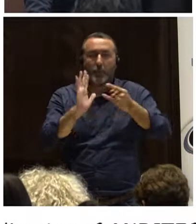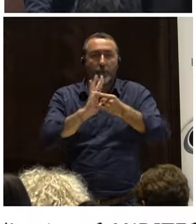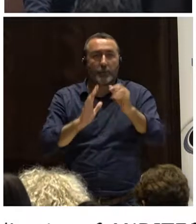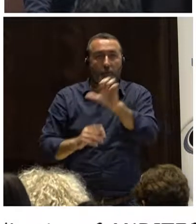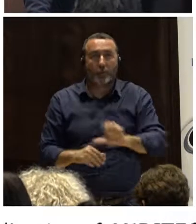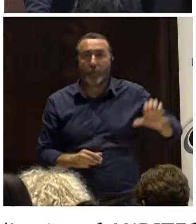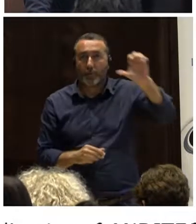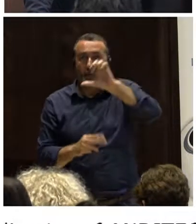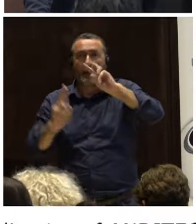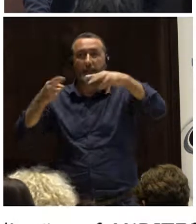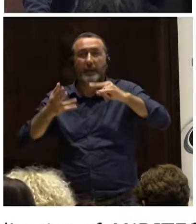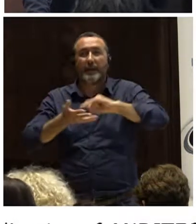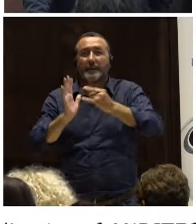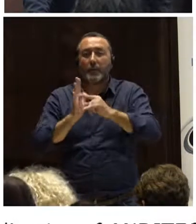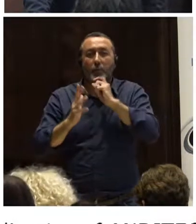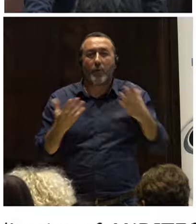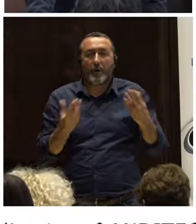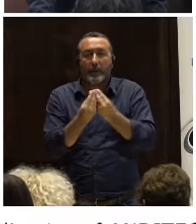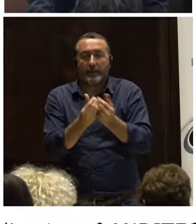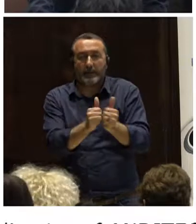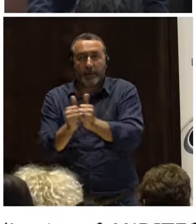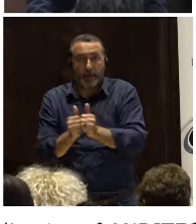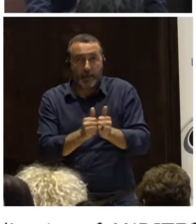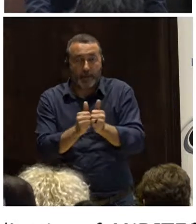he also has been